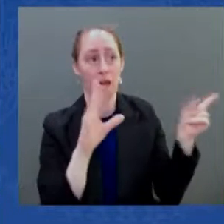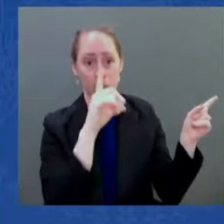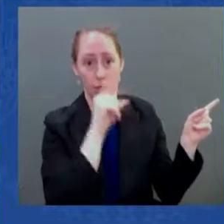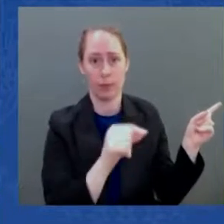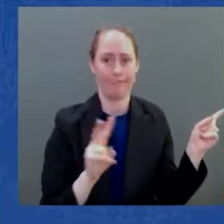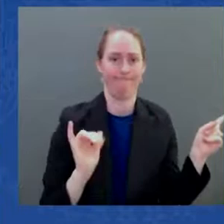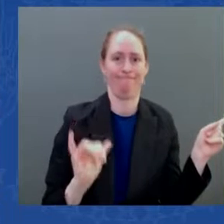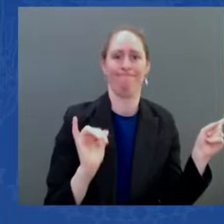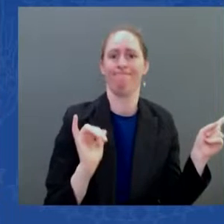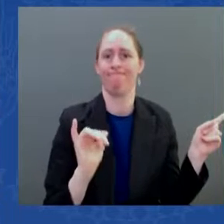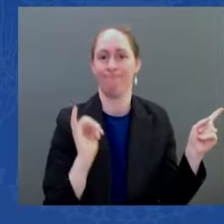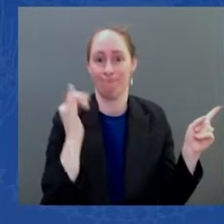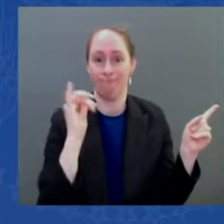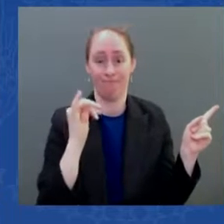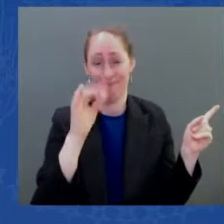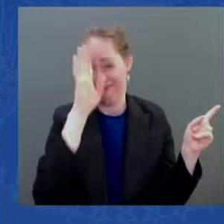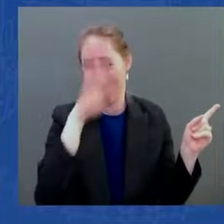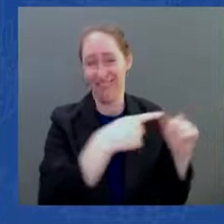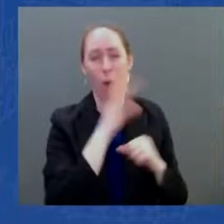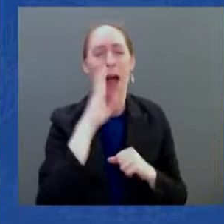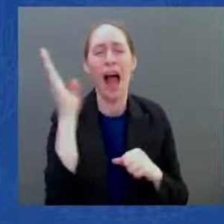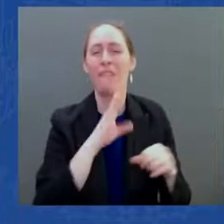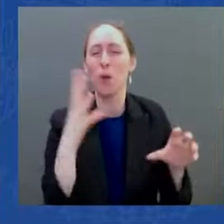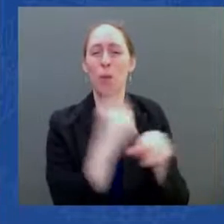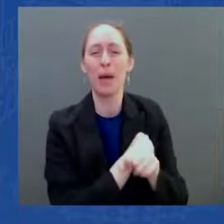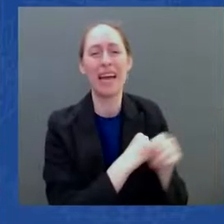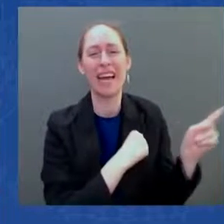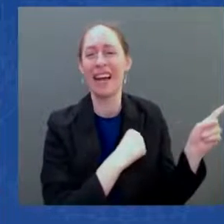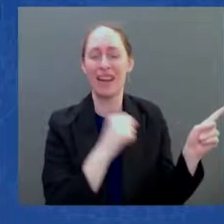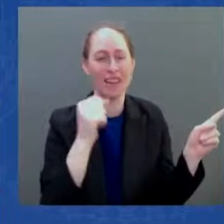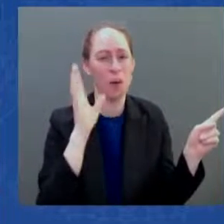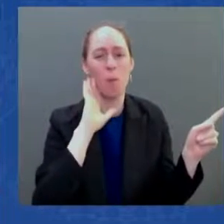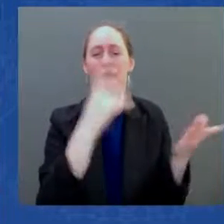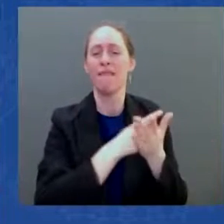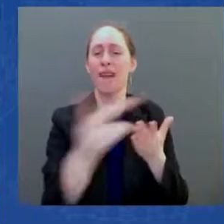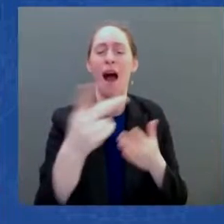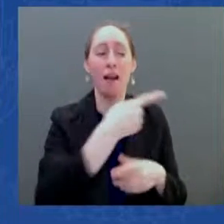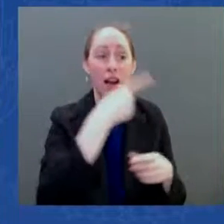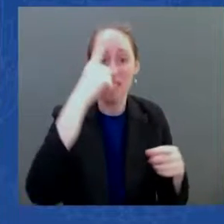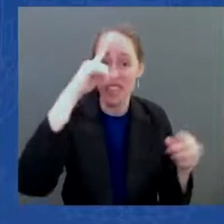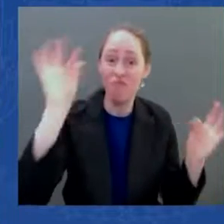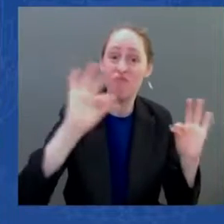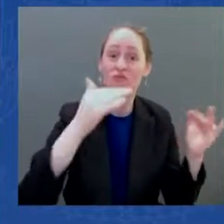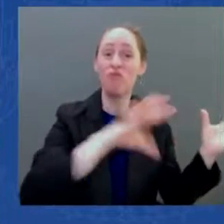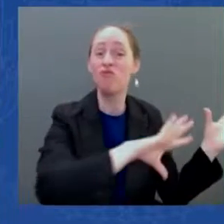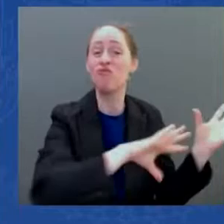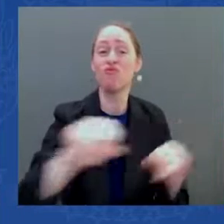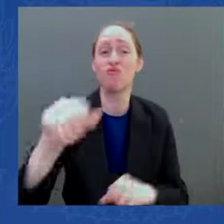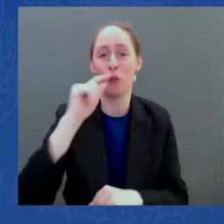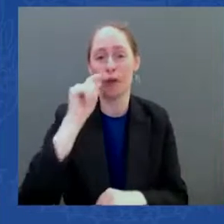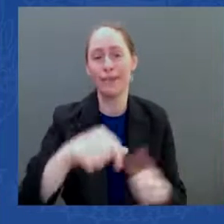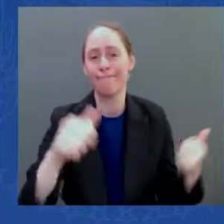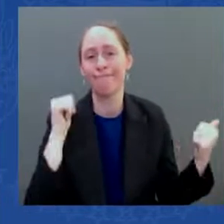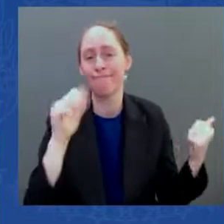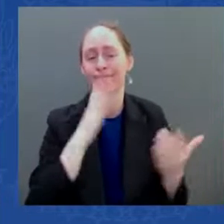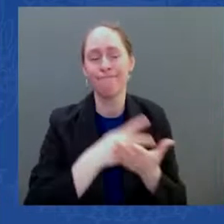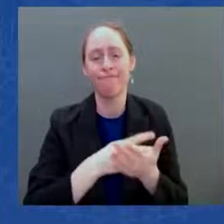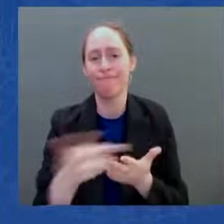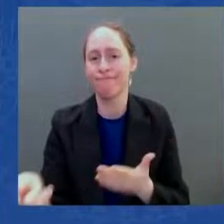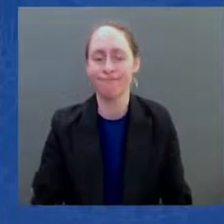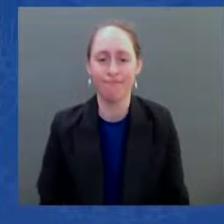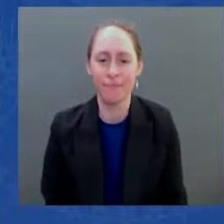— that will not happen. In addition to bolstering Ukraine's resistance on the battlefield, we're also demonstrating our support for the people of